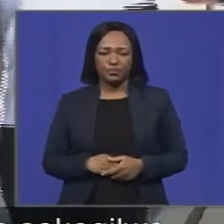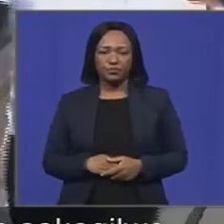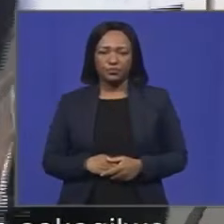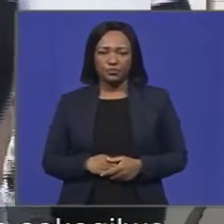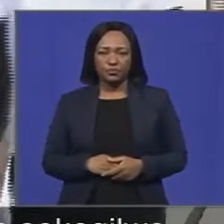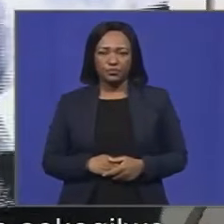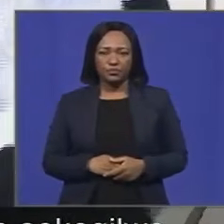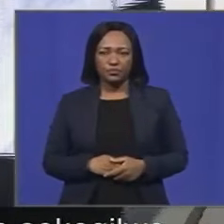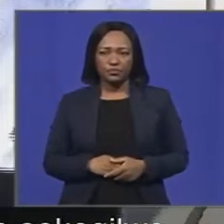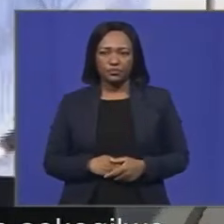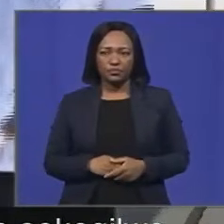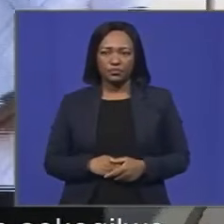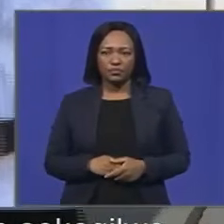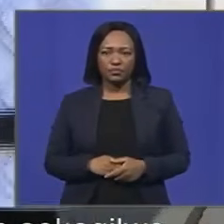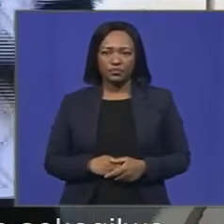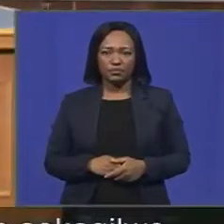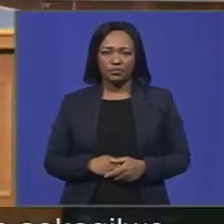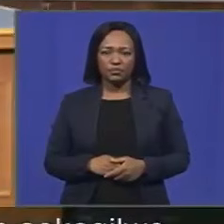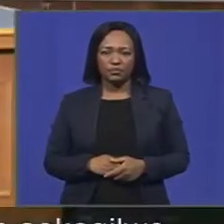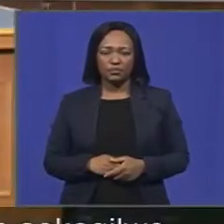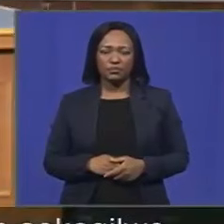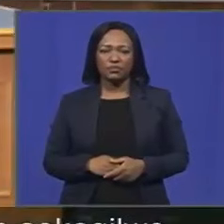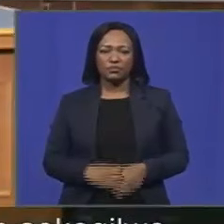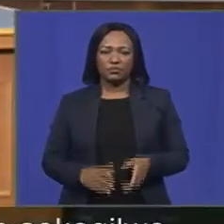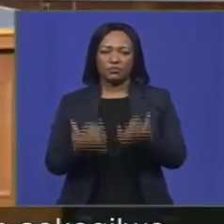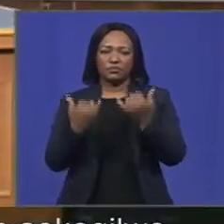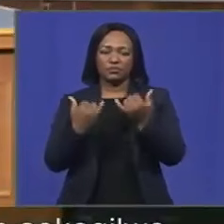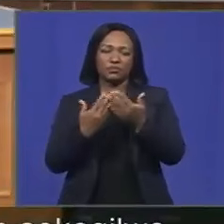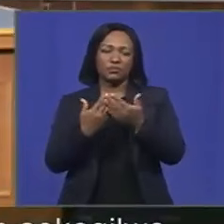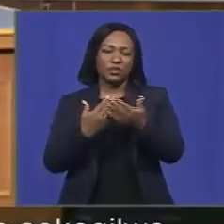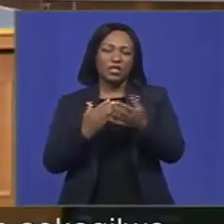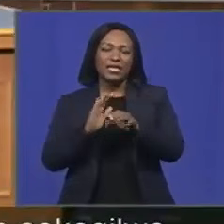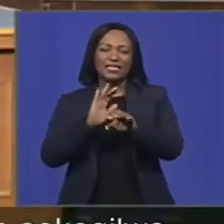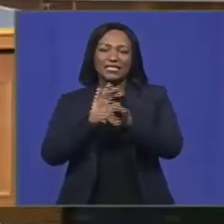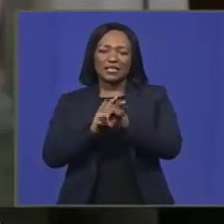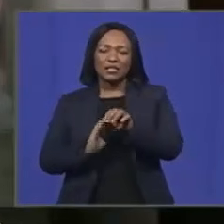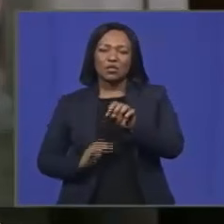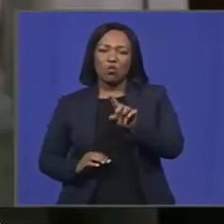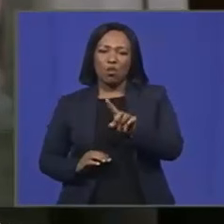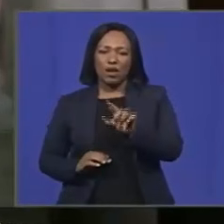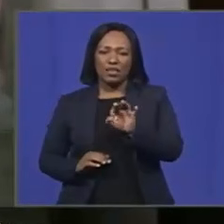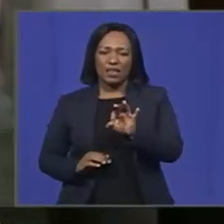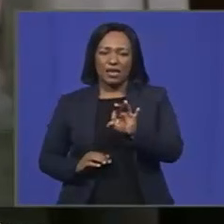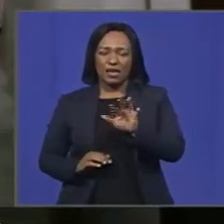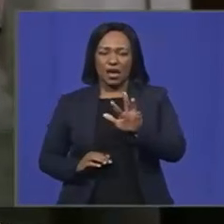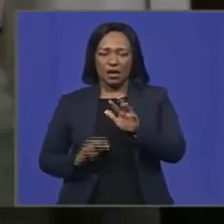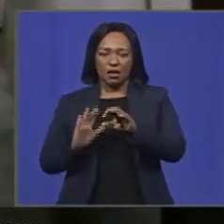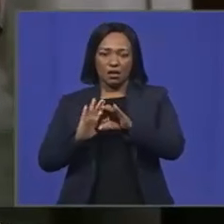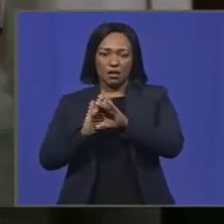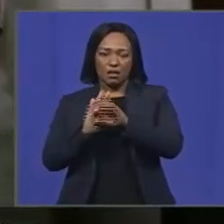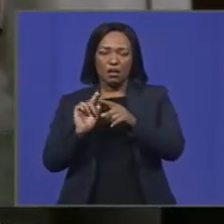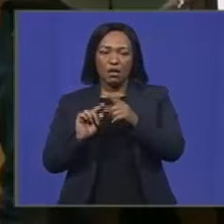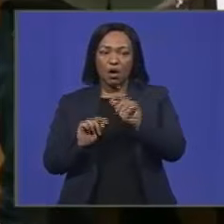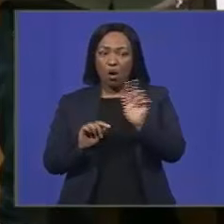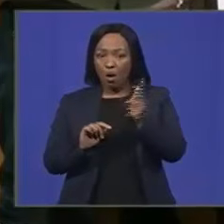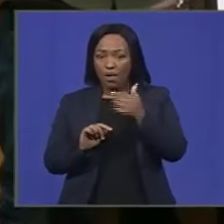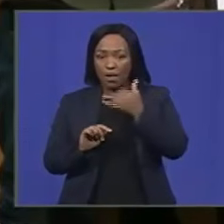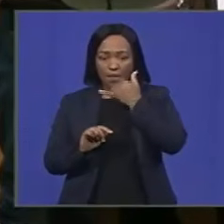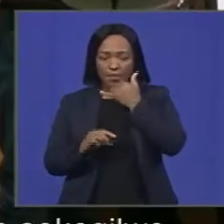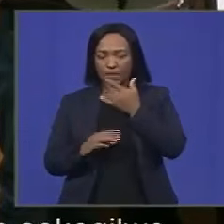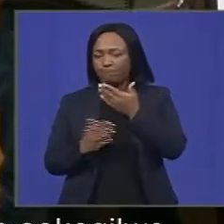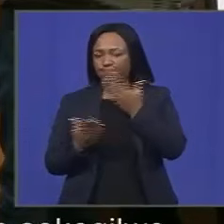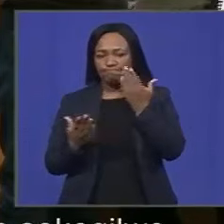pedi masepala wa Salt Black o tseetswe dithata ka tsamaiso ya tsereganyo ya section 139 mme seno ga sa itumelelwa ke botlhe.